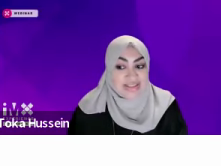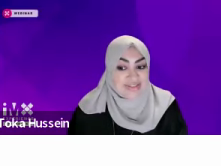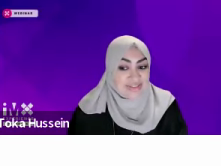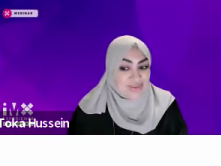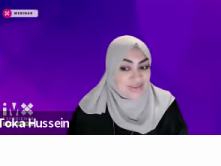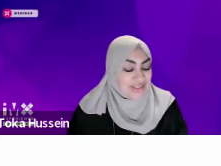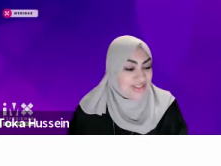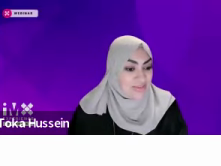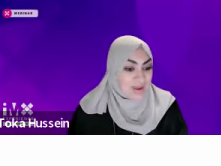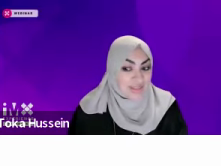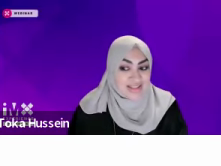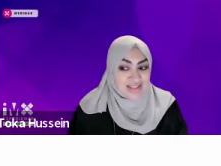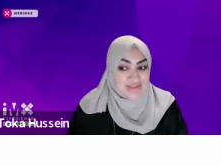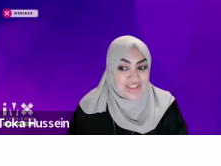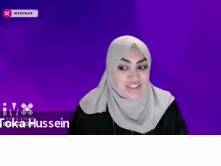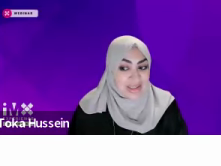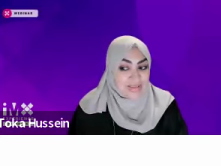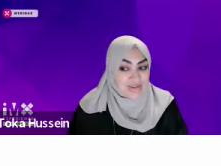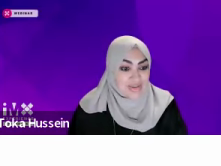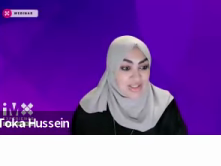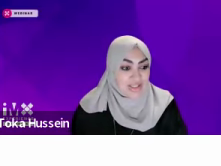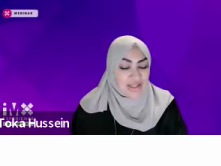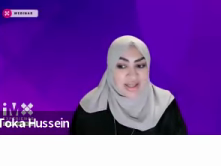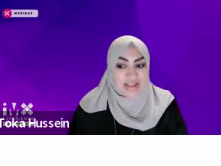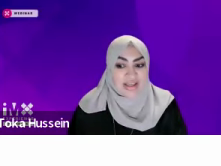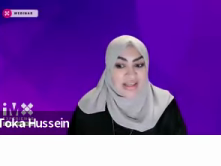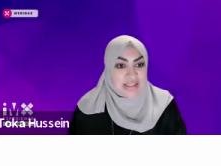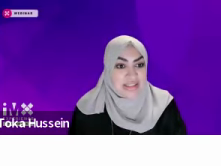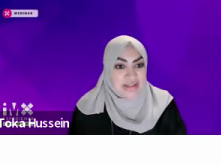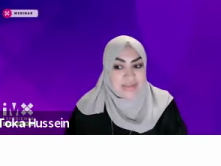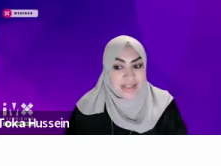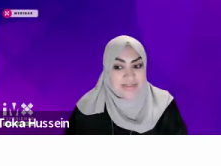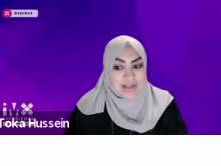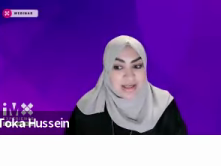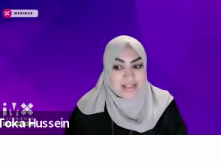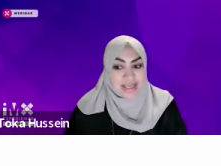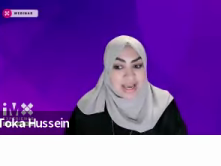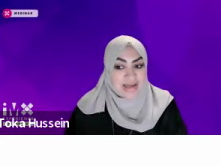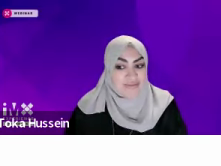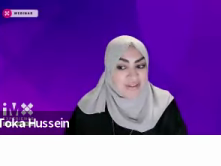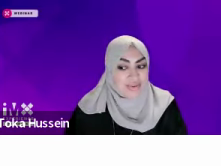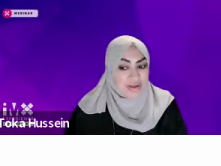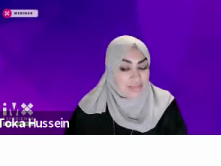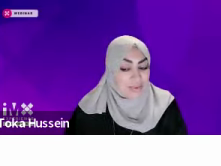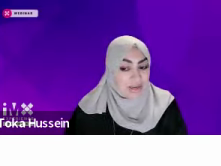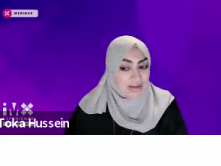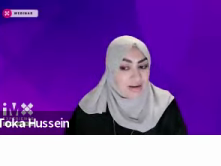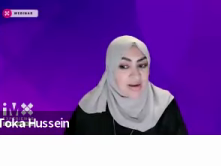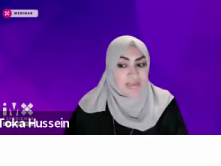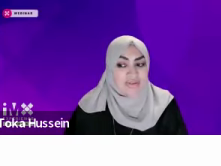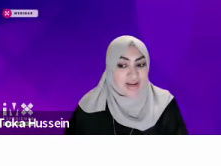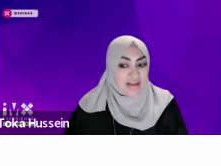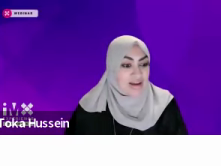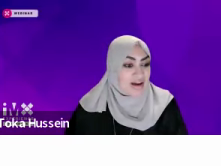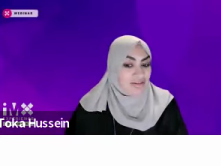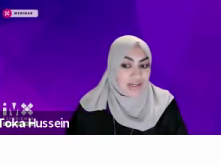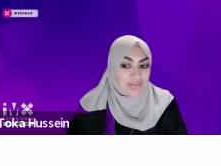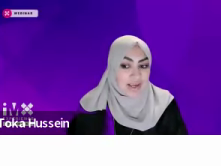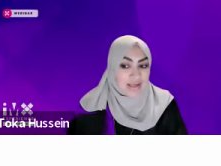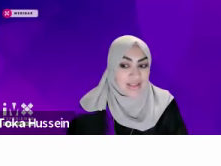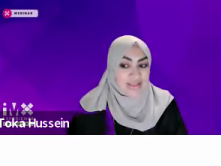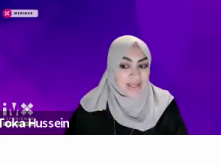students using different tools and different methods to reach the same solution. The connecting cubes and blocks added a visual component, providing